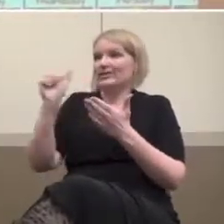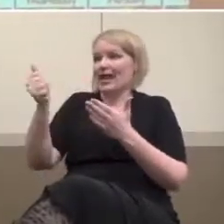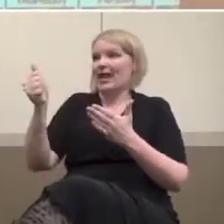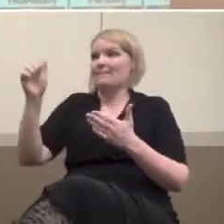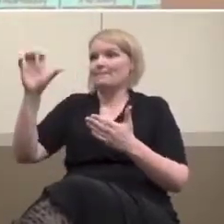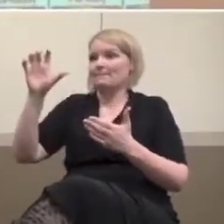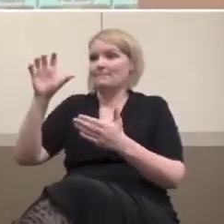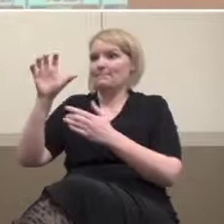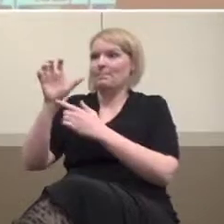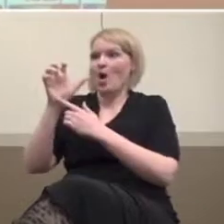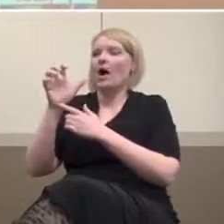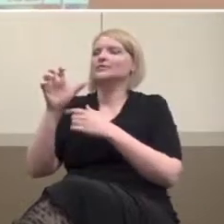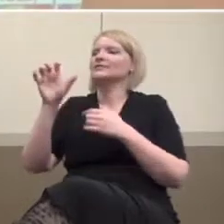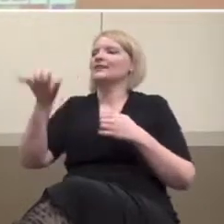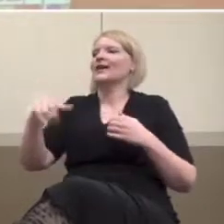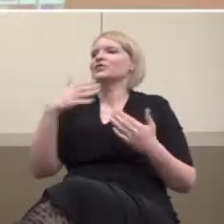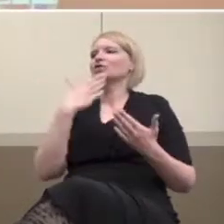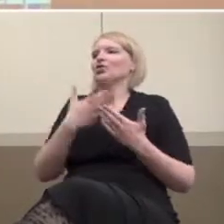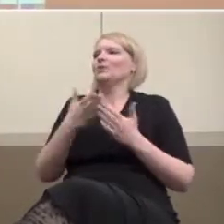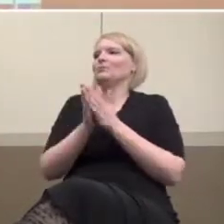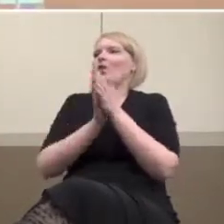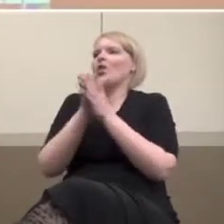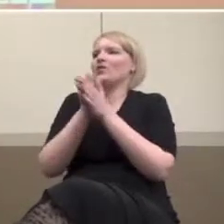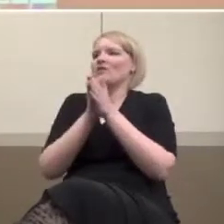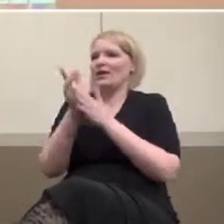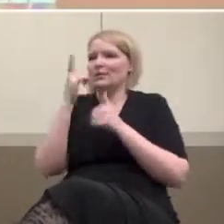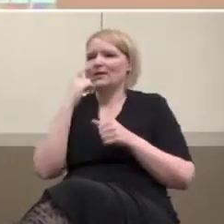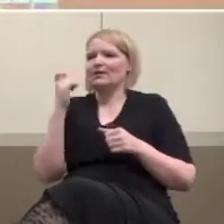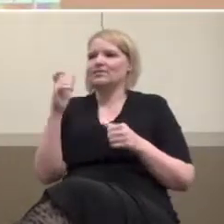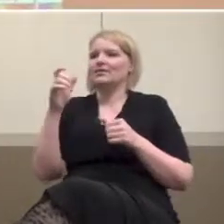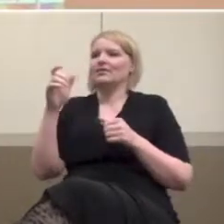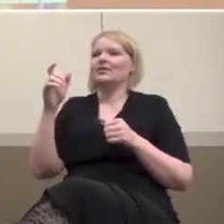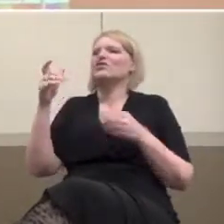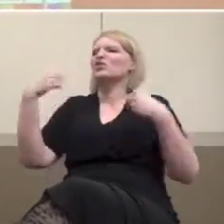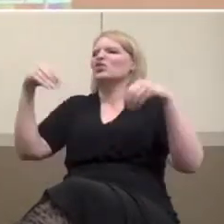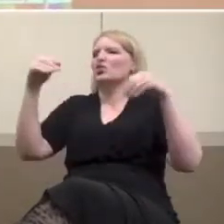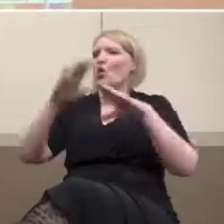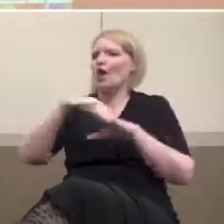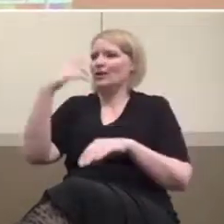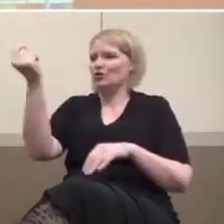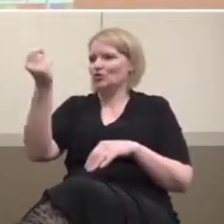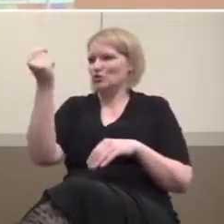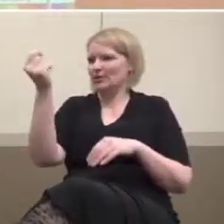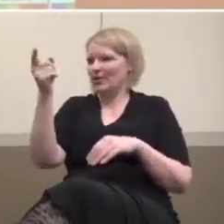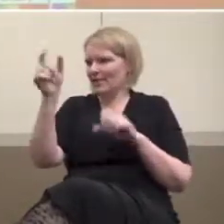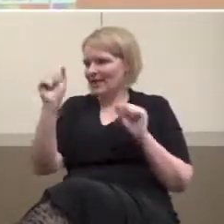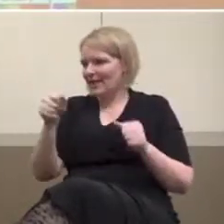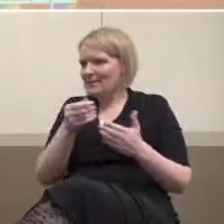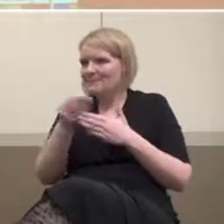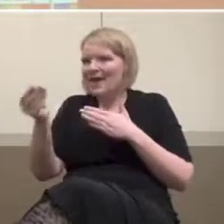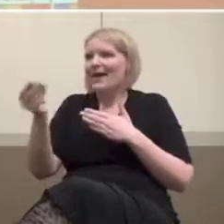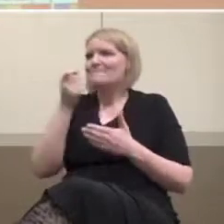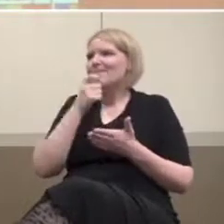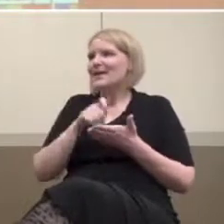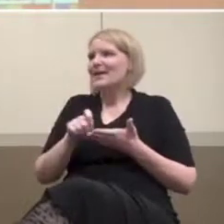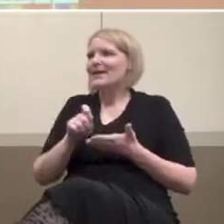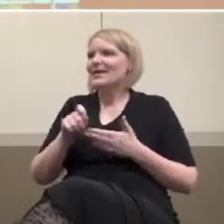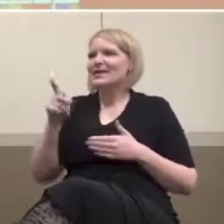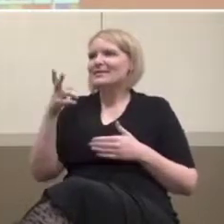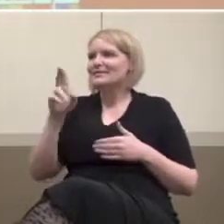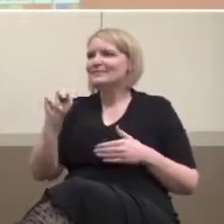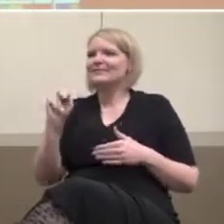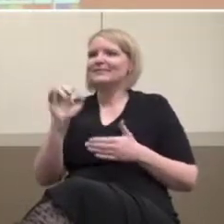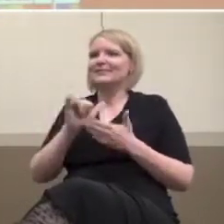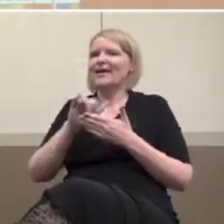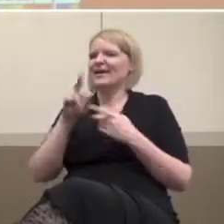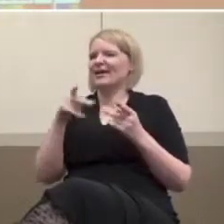great motivator for us because they have a Panther paw store on Tuesdays where they can go buy pens and pencils or book covers, those kind of